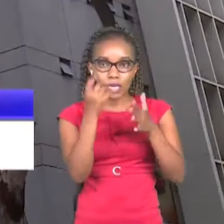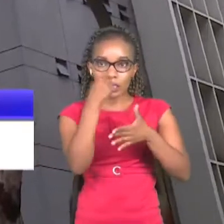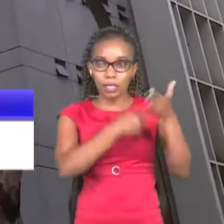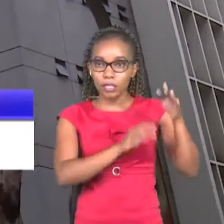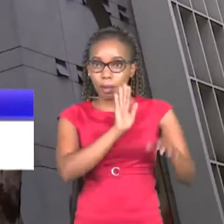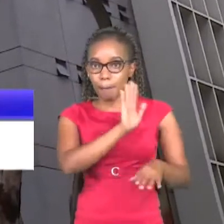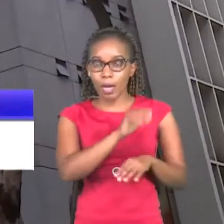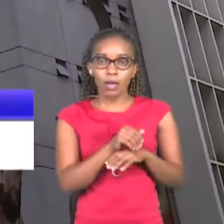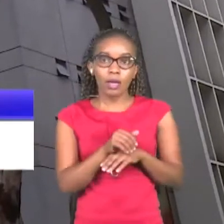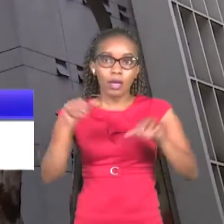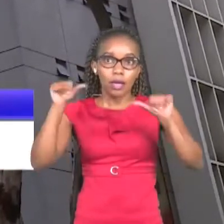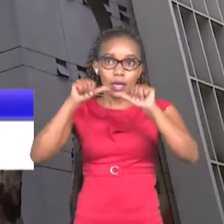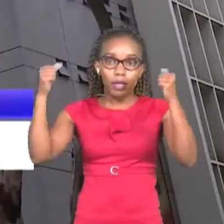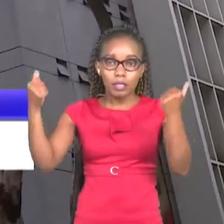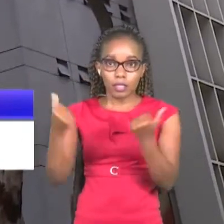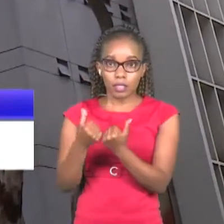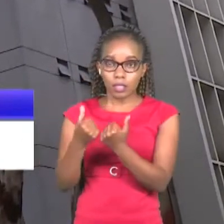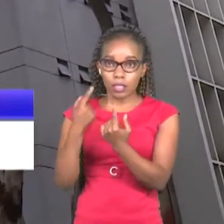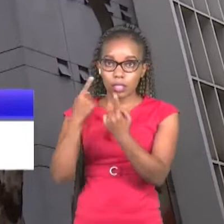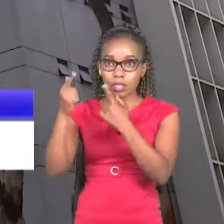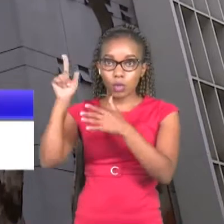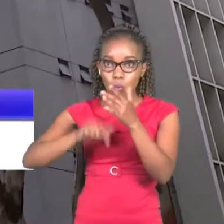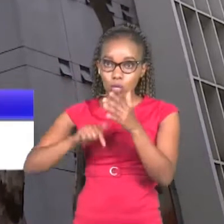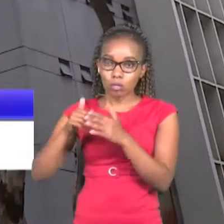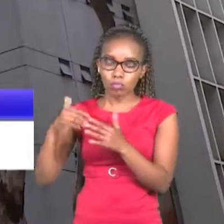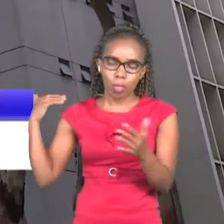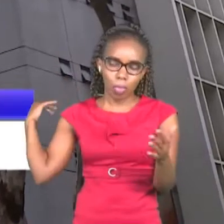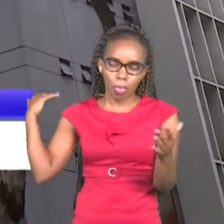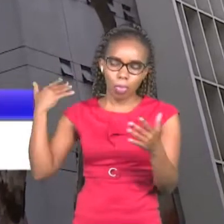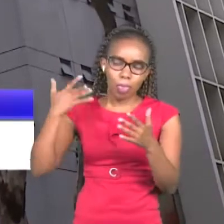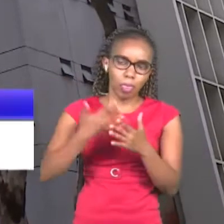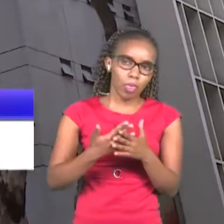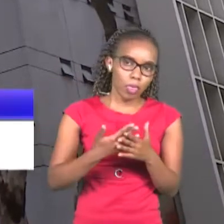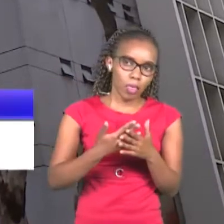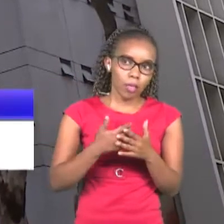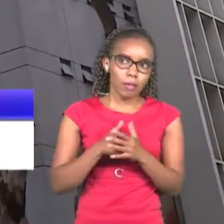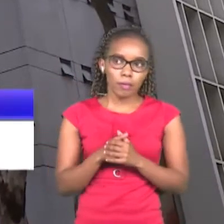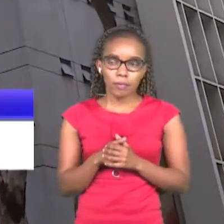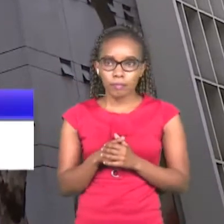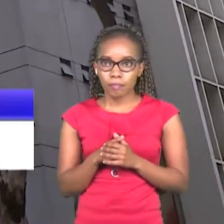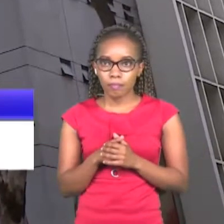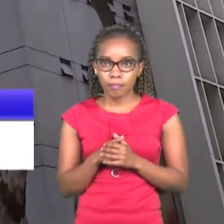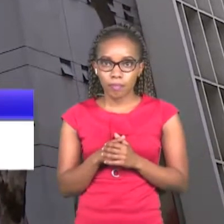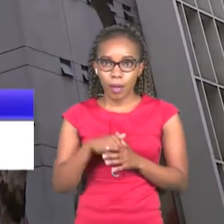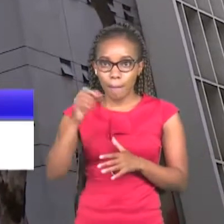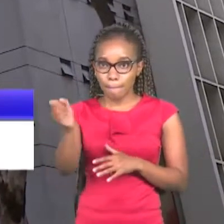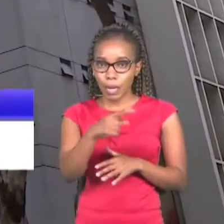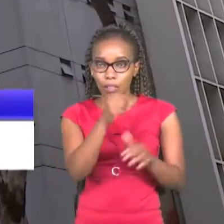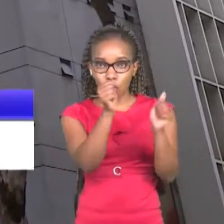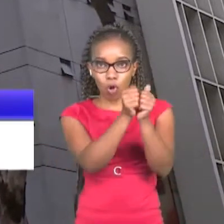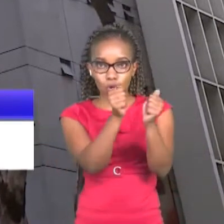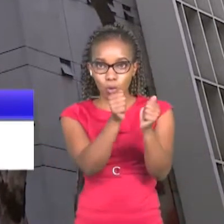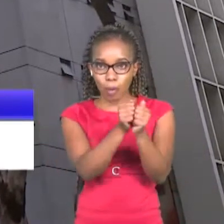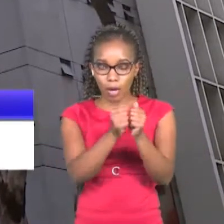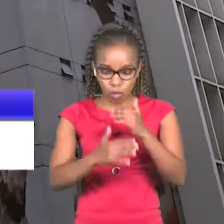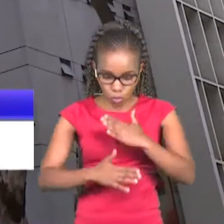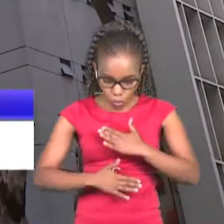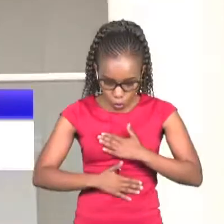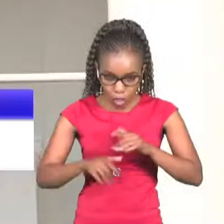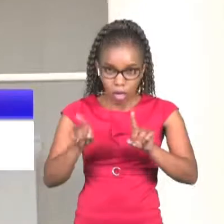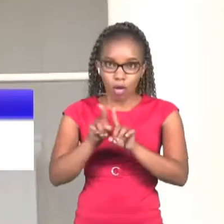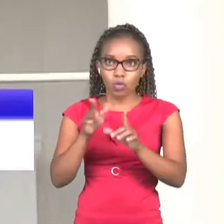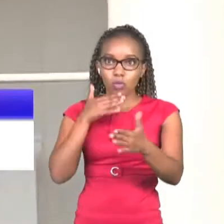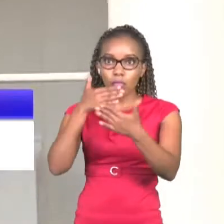state agency has also said that over the years, it has dedicated the month of October to honor and appreciate